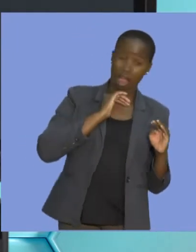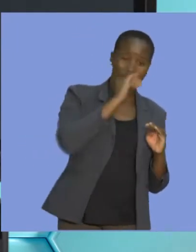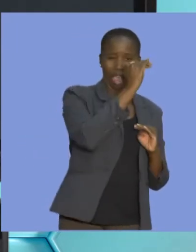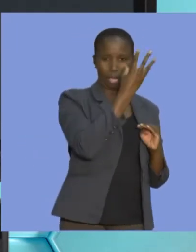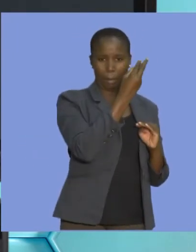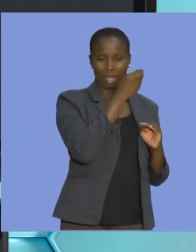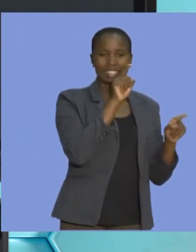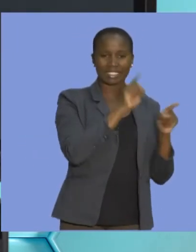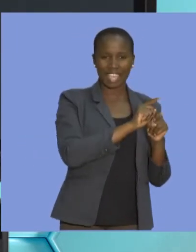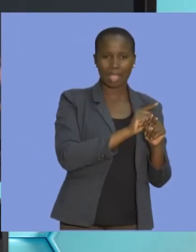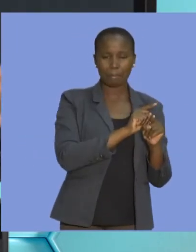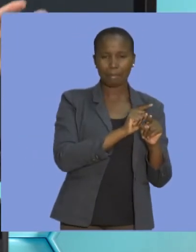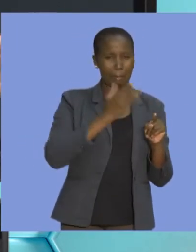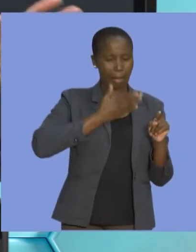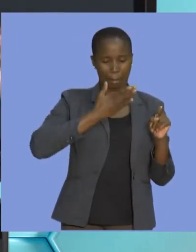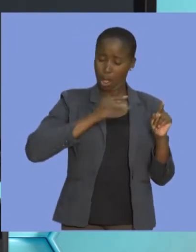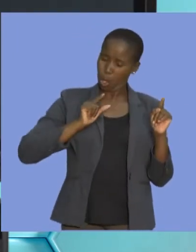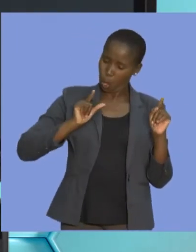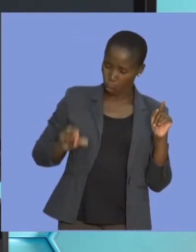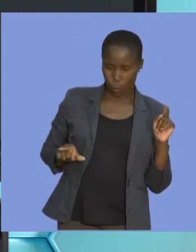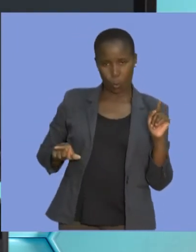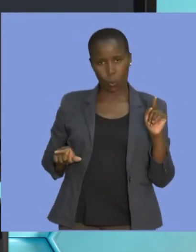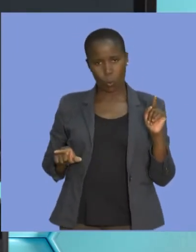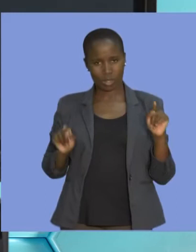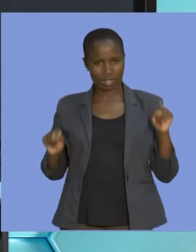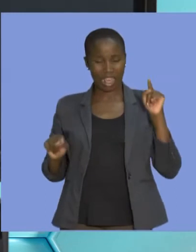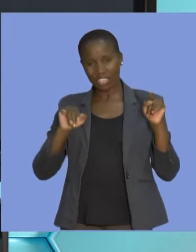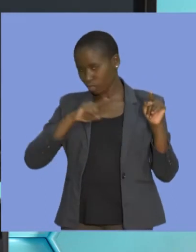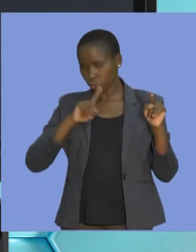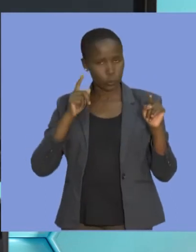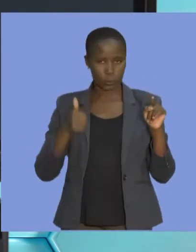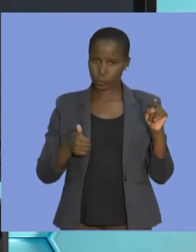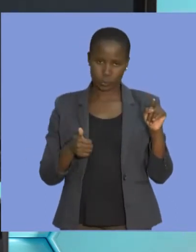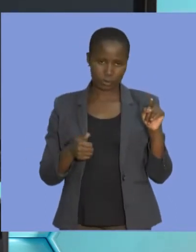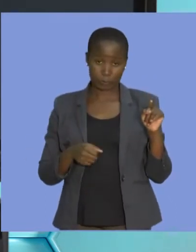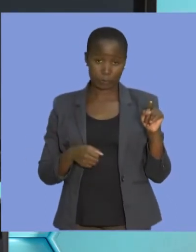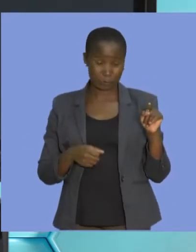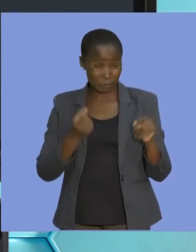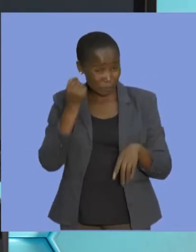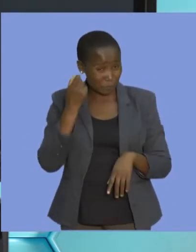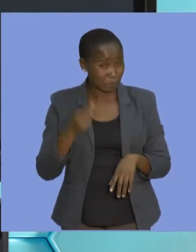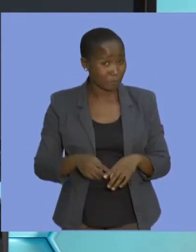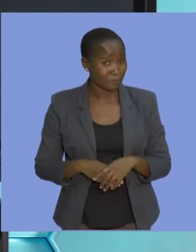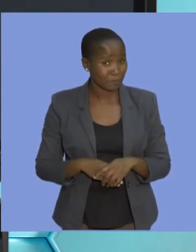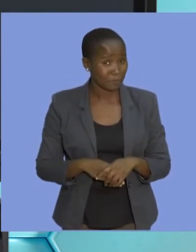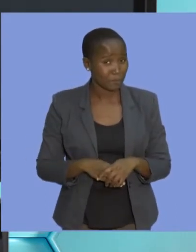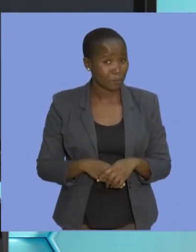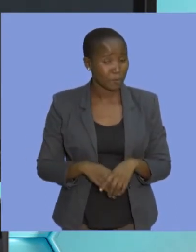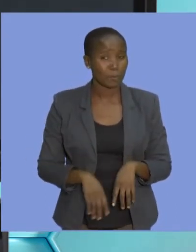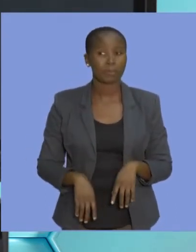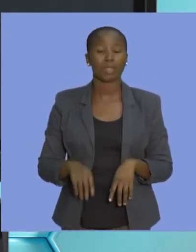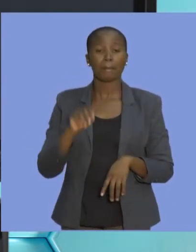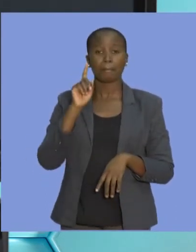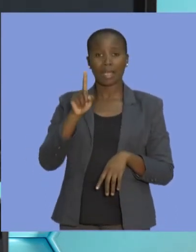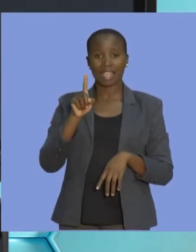numbers, or very high numbers. Are we together? But the interquartile range, very